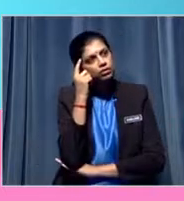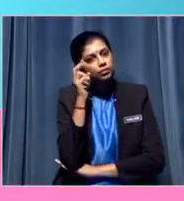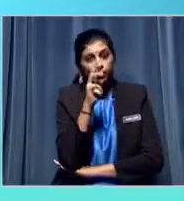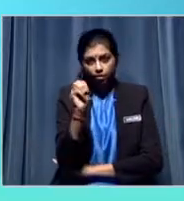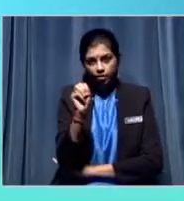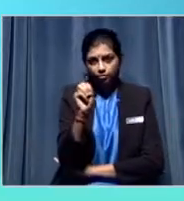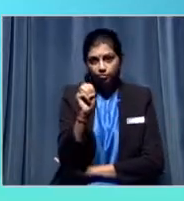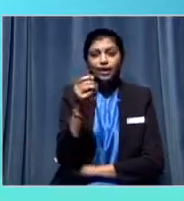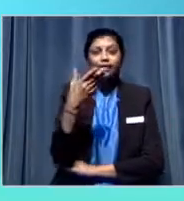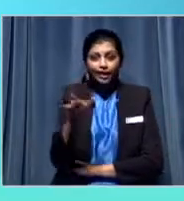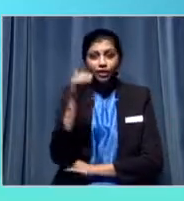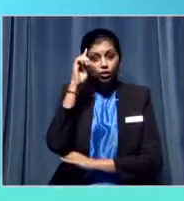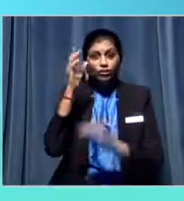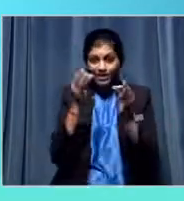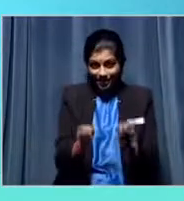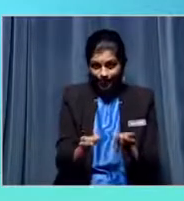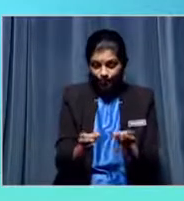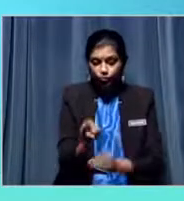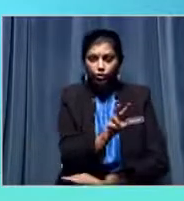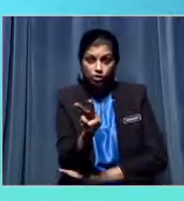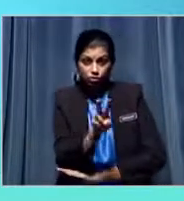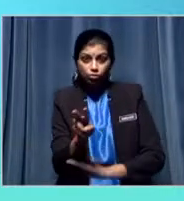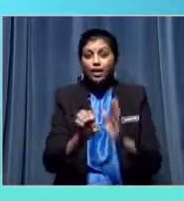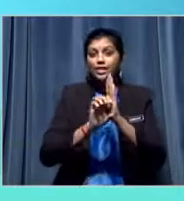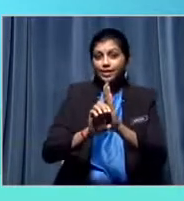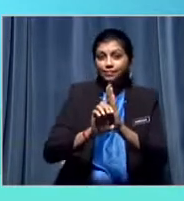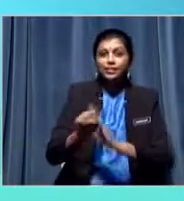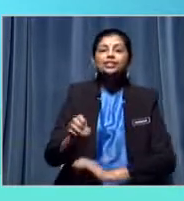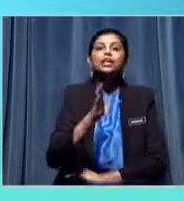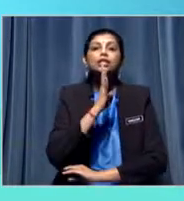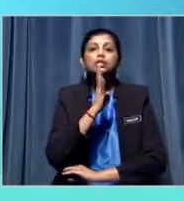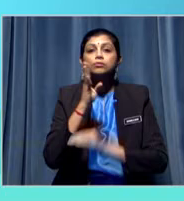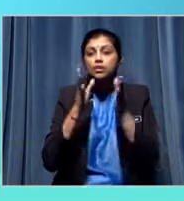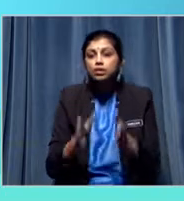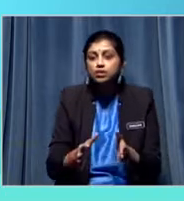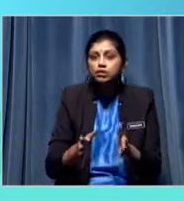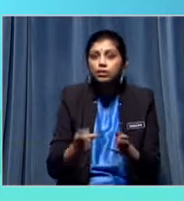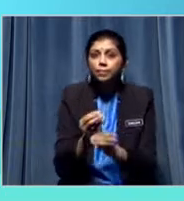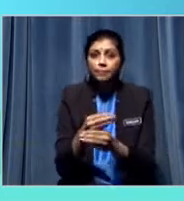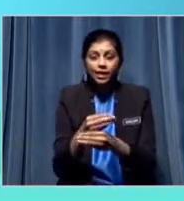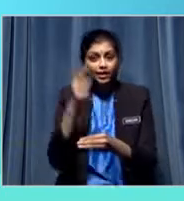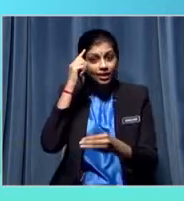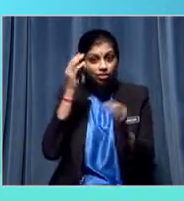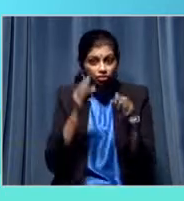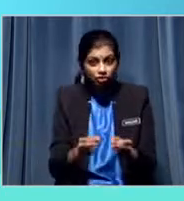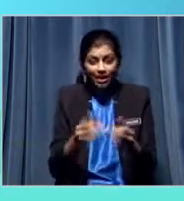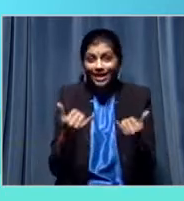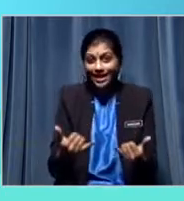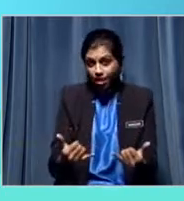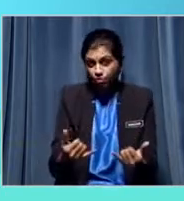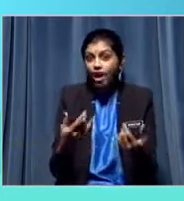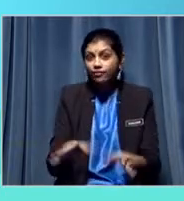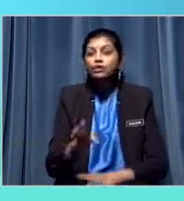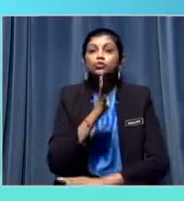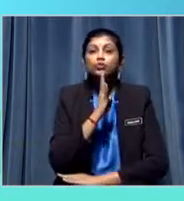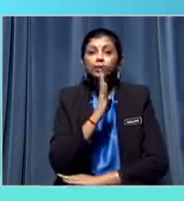These two examples show that the speakers made the decision at the moment of speaking.